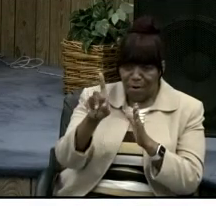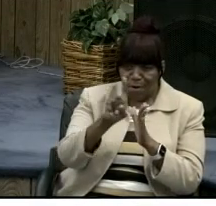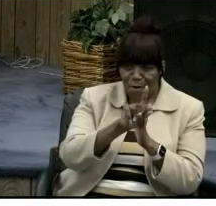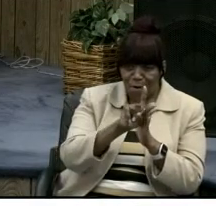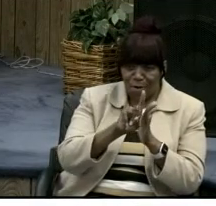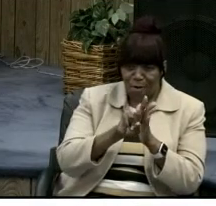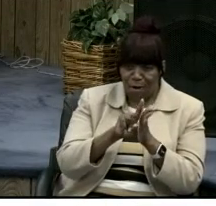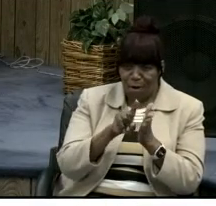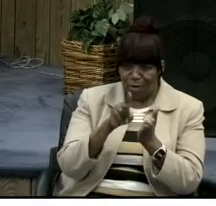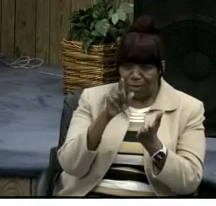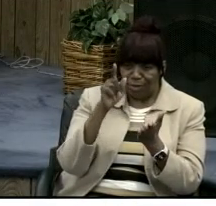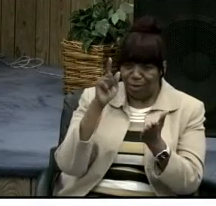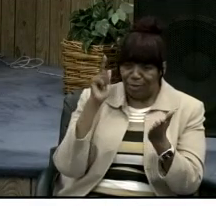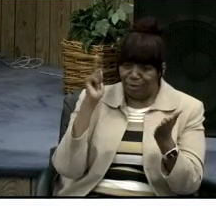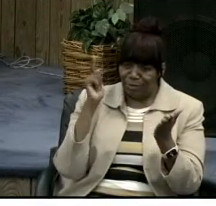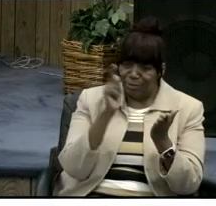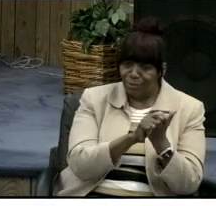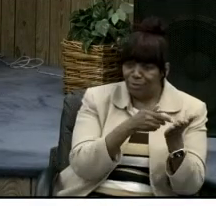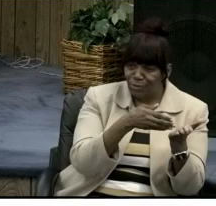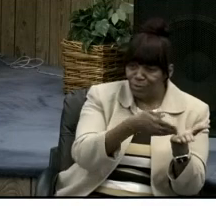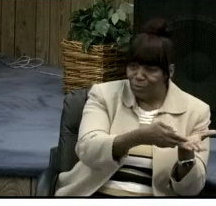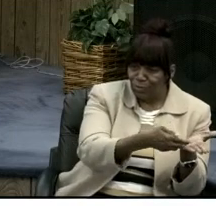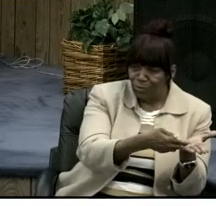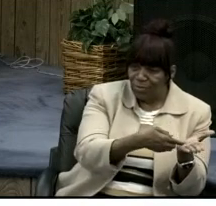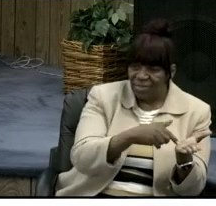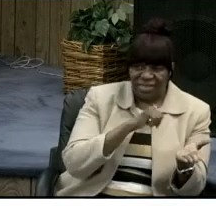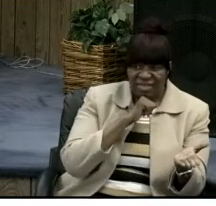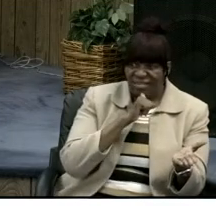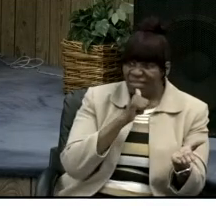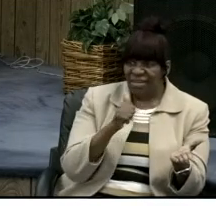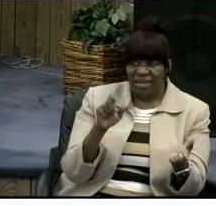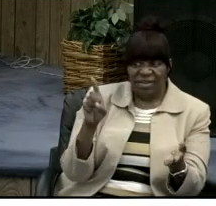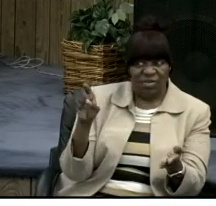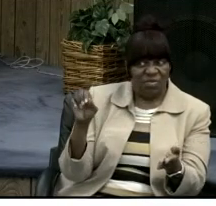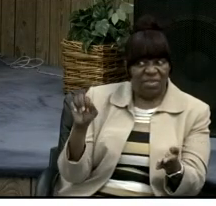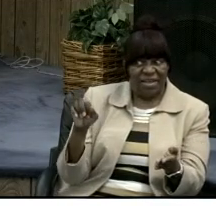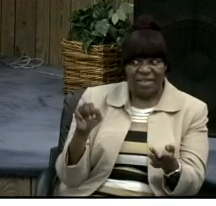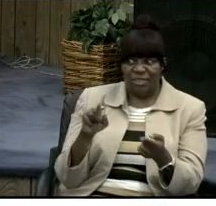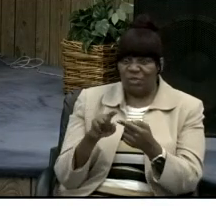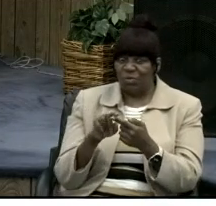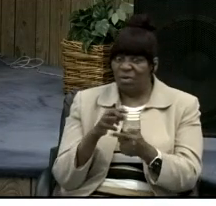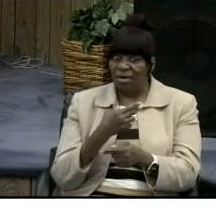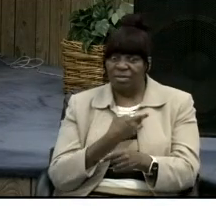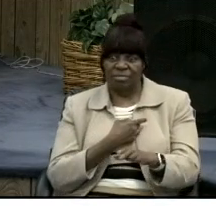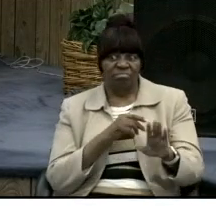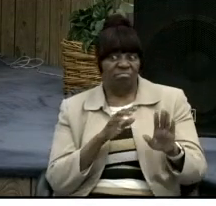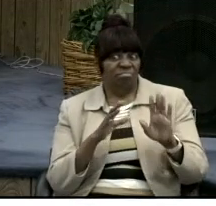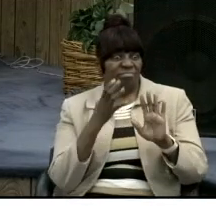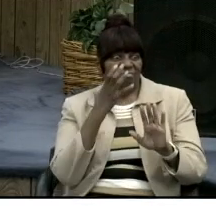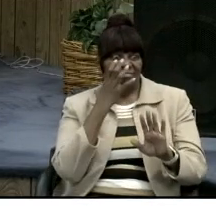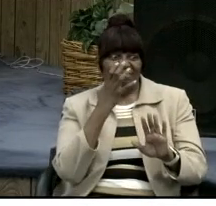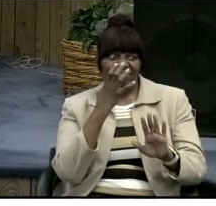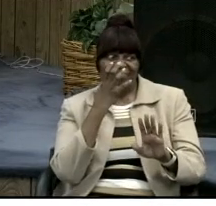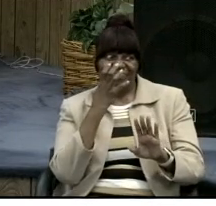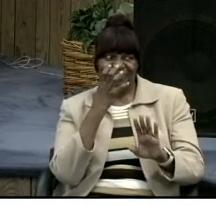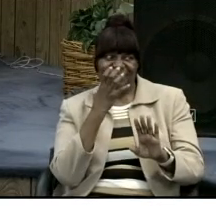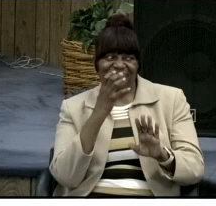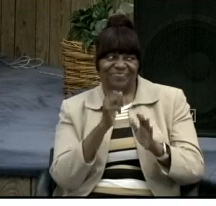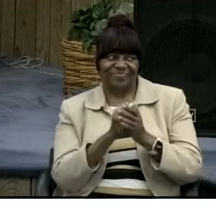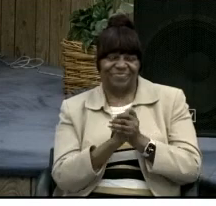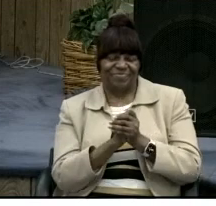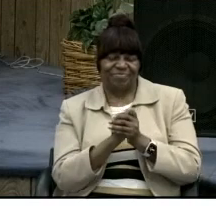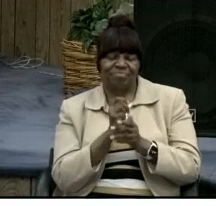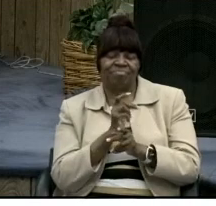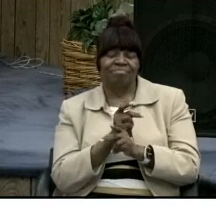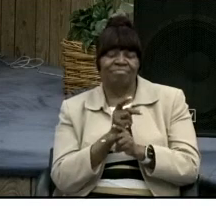now, you need to consult your doctor. You ain't coming up on the church. You just gonna be mad, okay? So